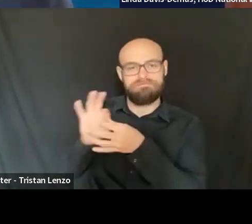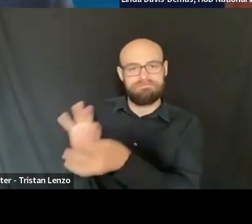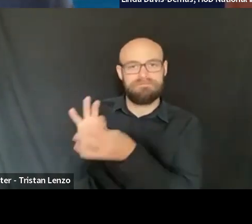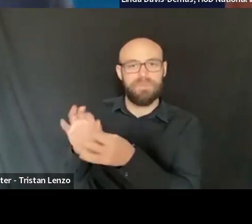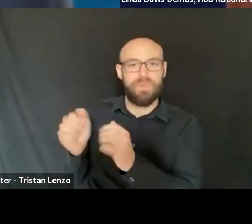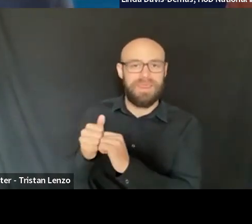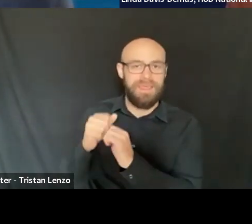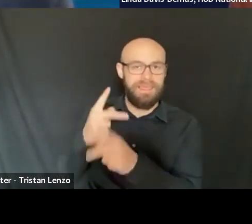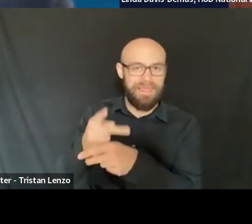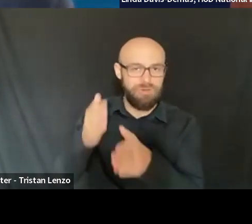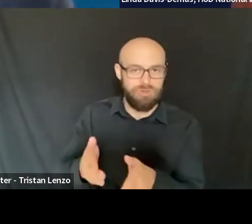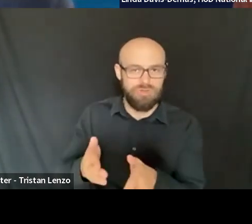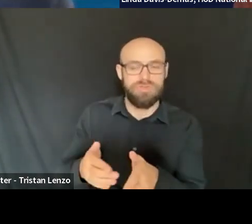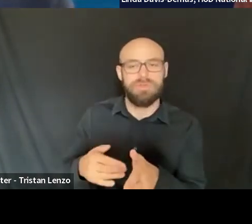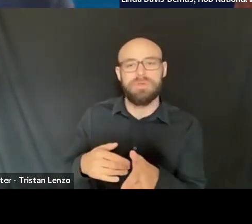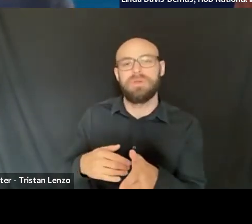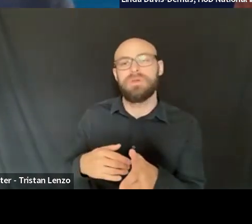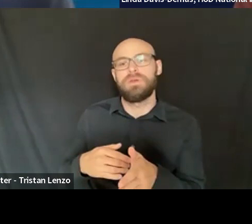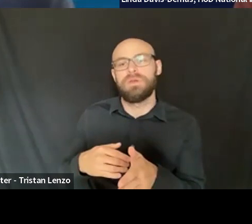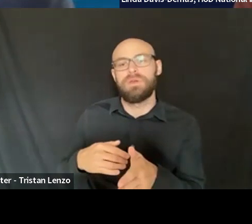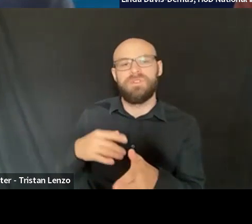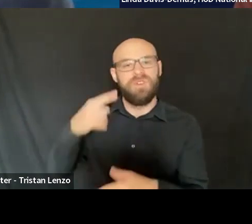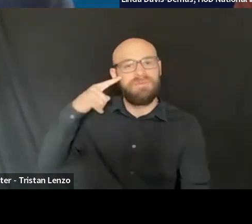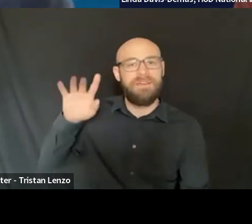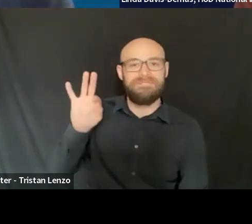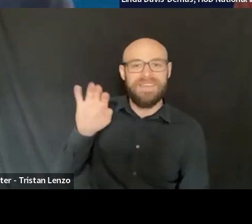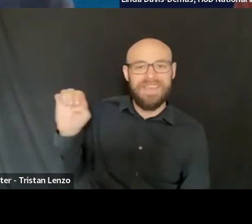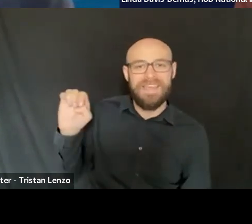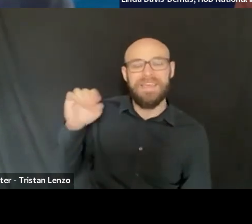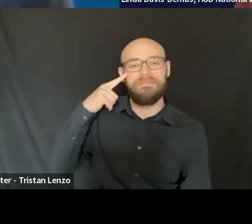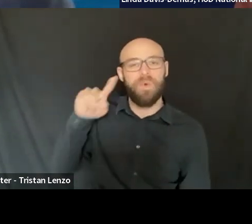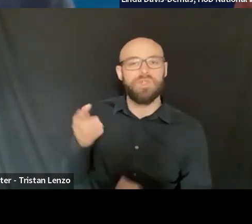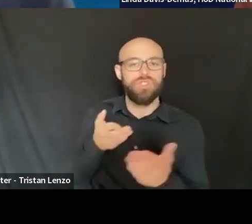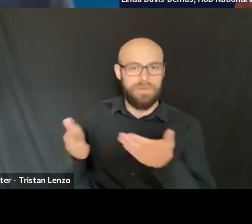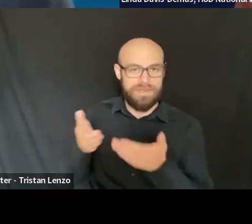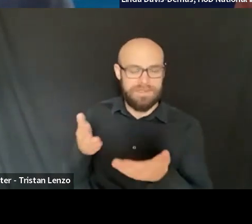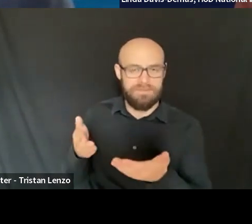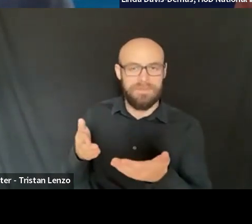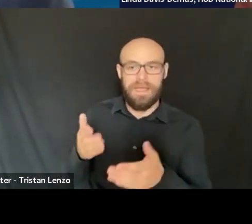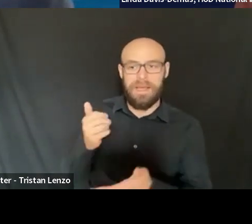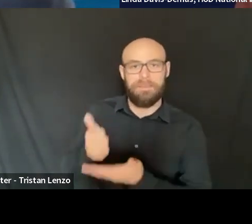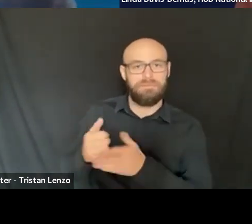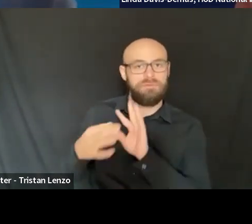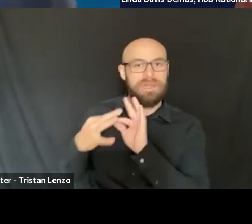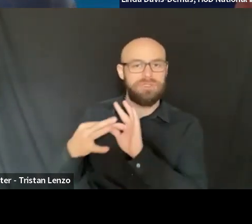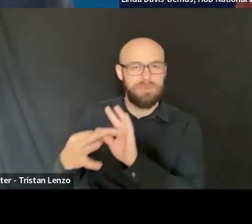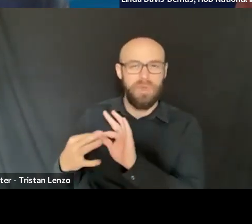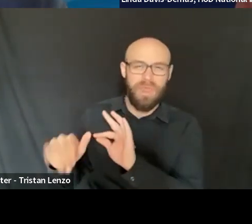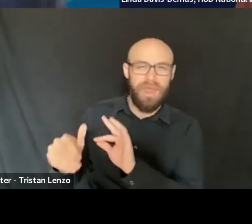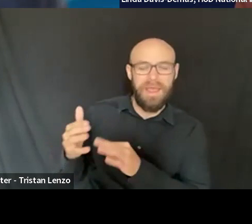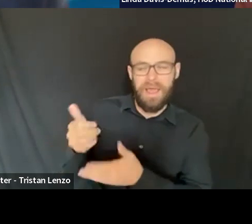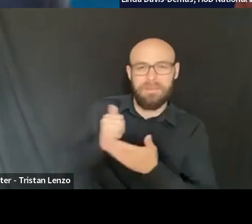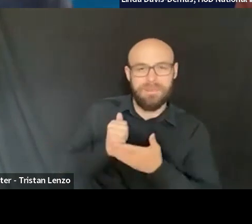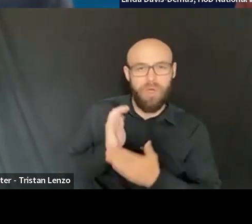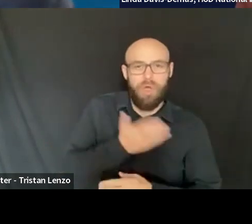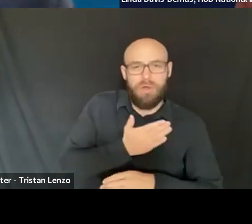for service. So I think that it helps in that whole process of trying to figure out our sustainability, right? Is